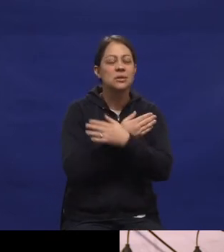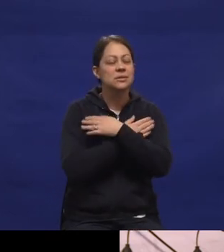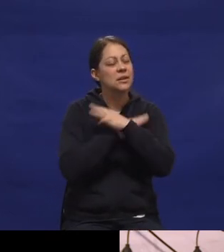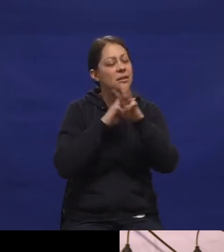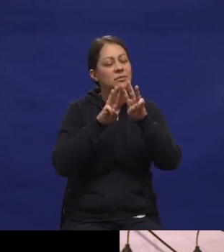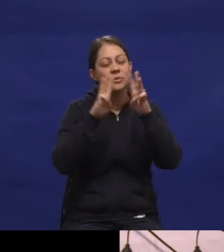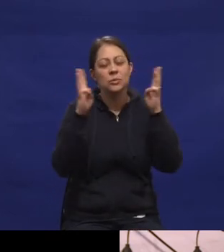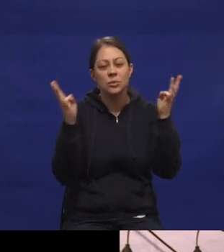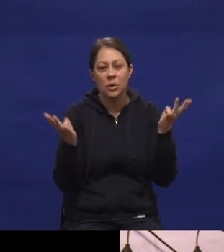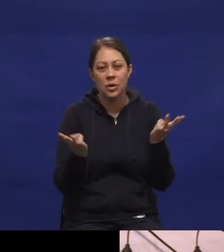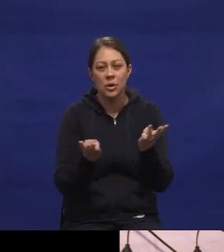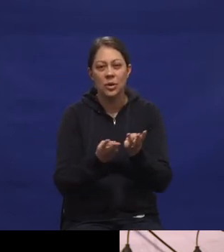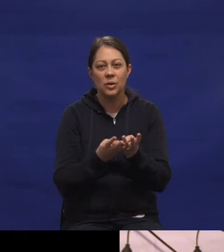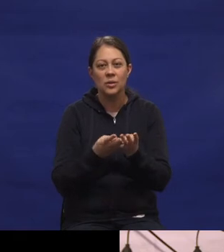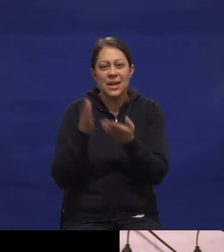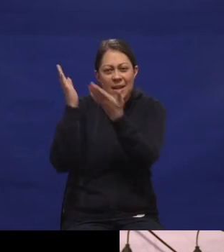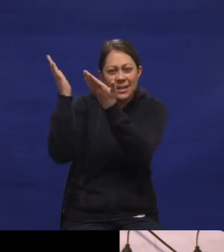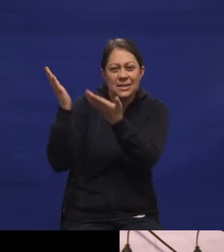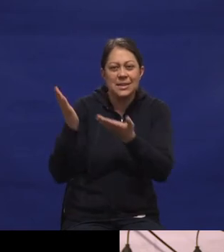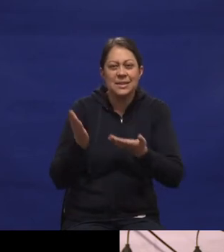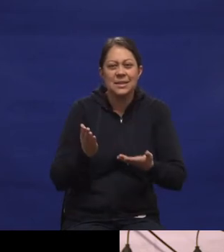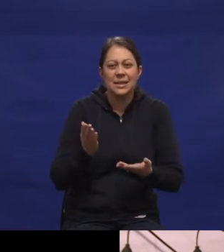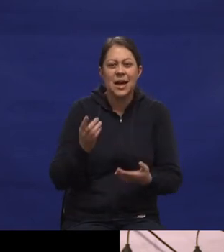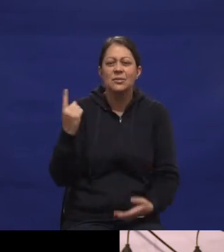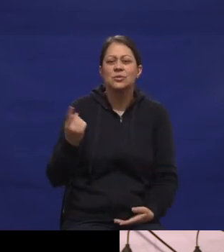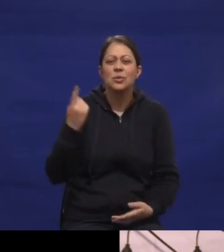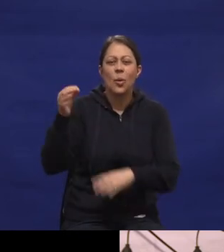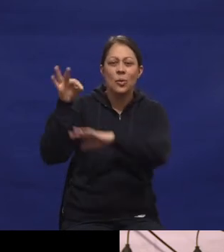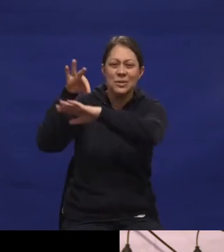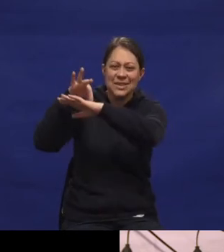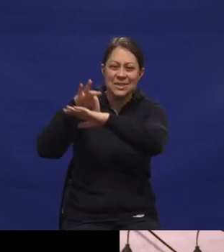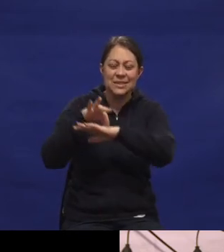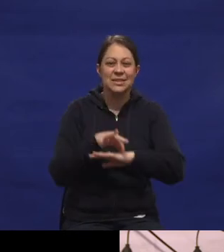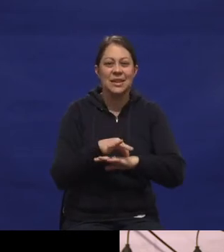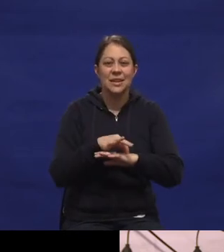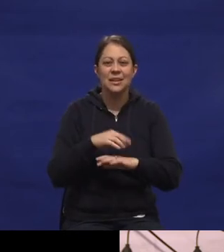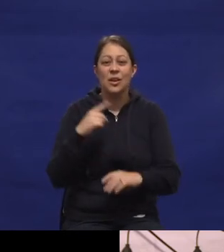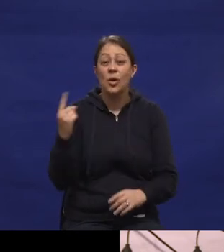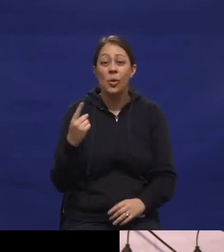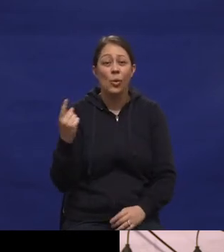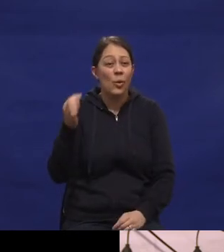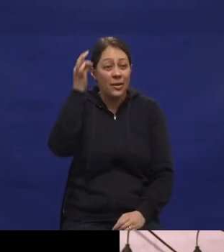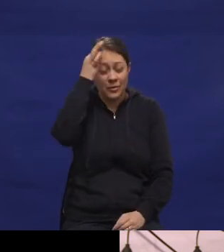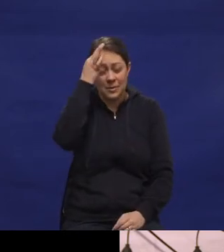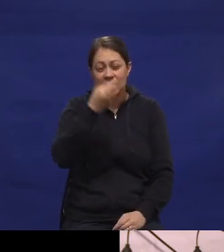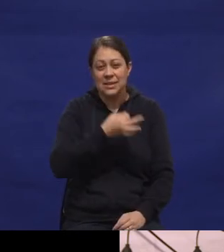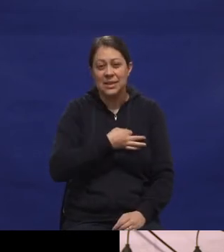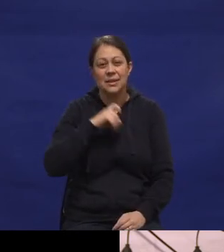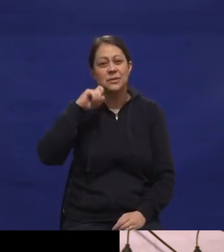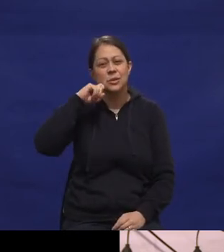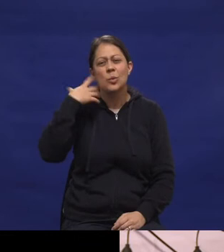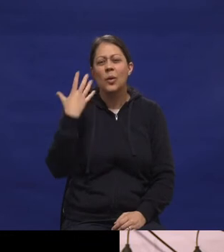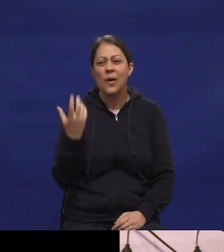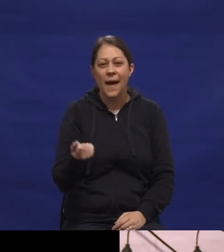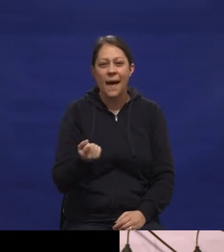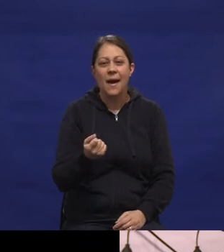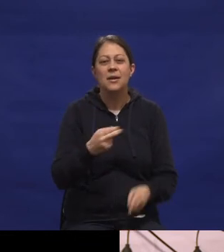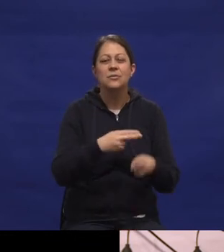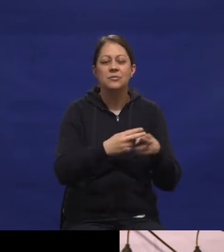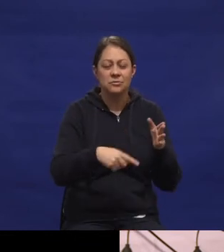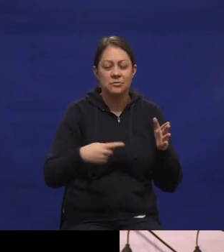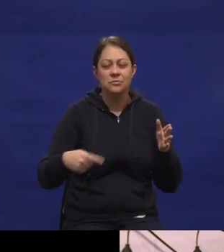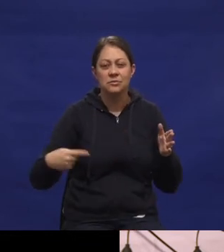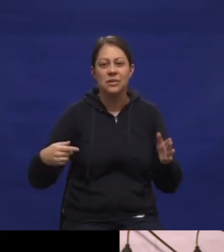he gave his only begotten Son, that whosoever believes in him would not perish through their mortality, but have